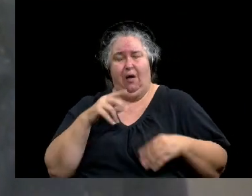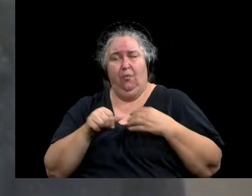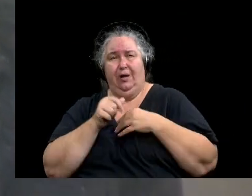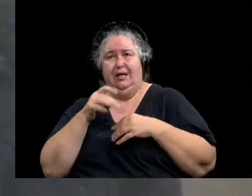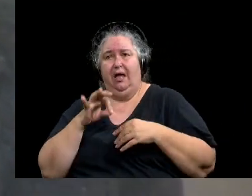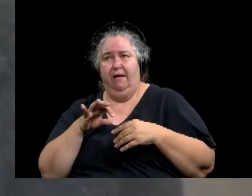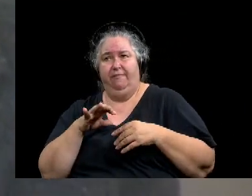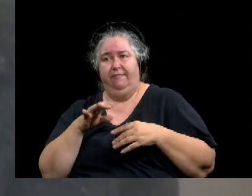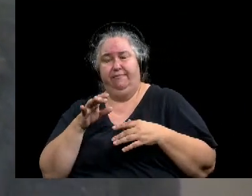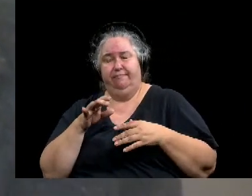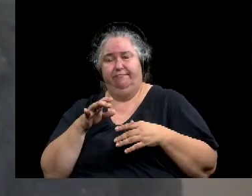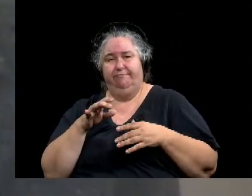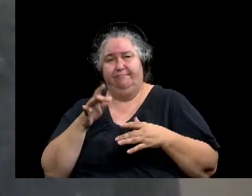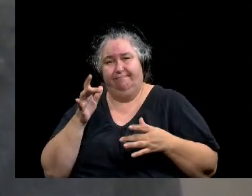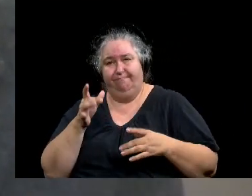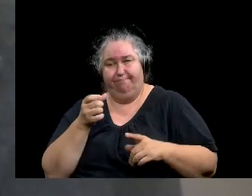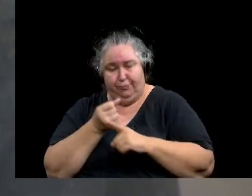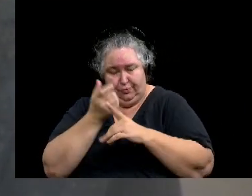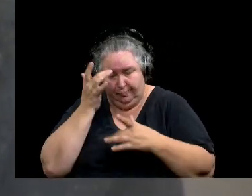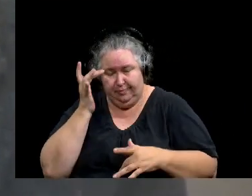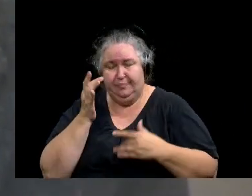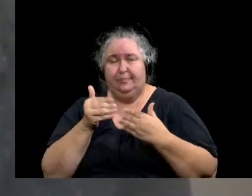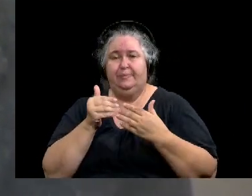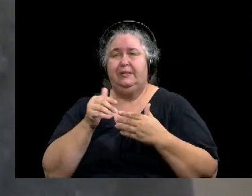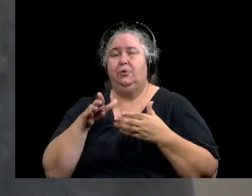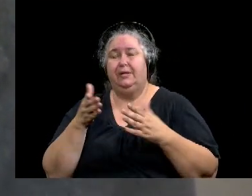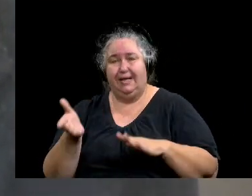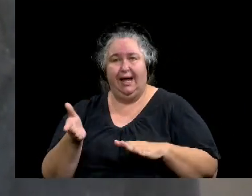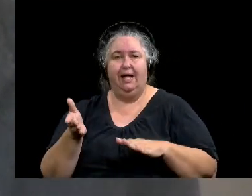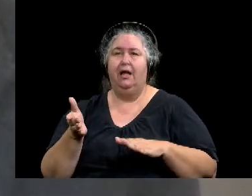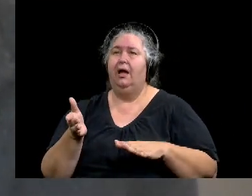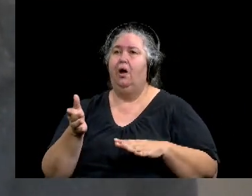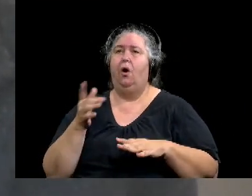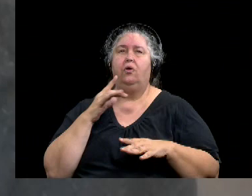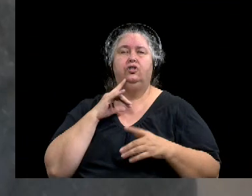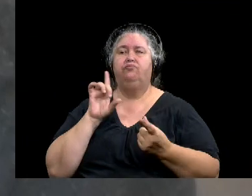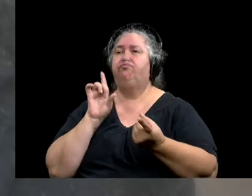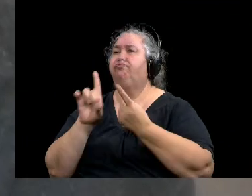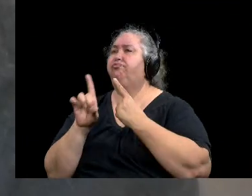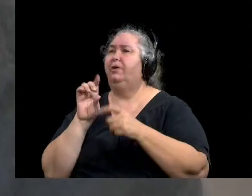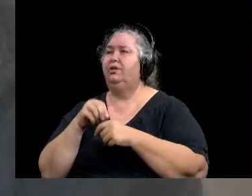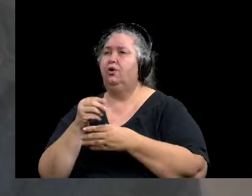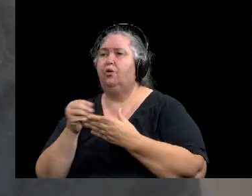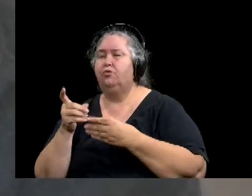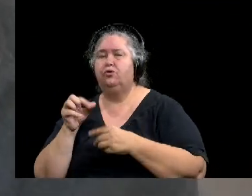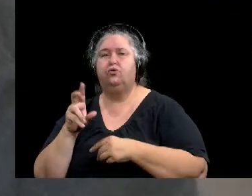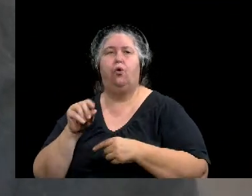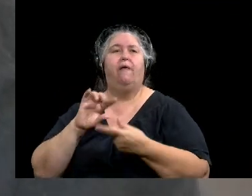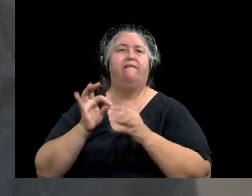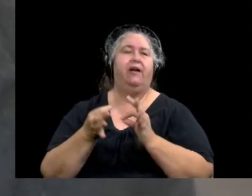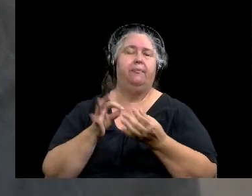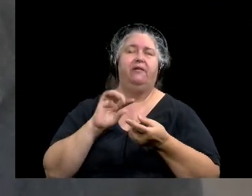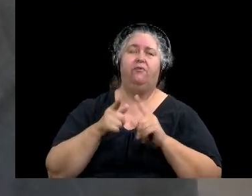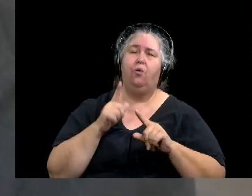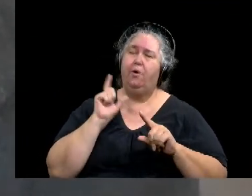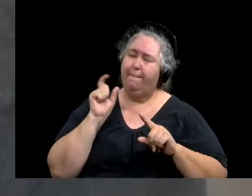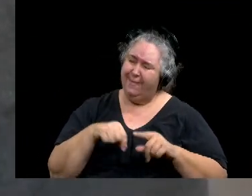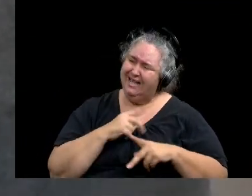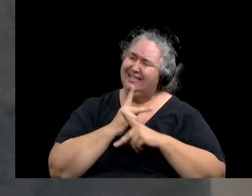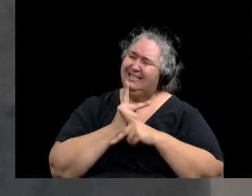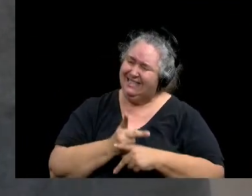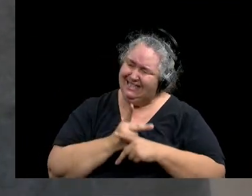for, to our coworkers, to just those we pass in the grocery store, we must continue to exercise